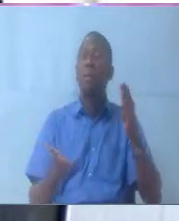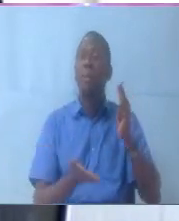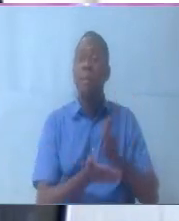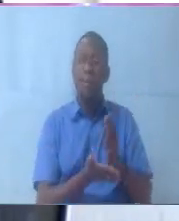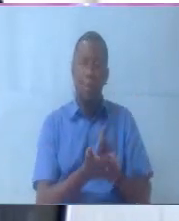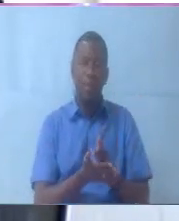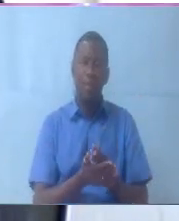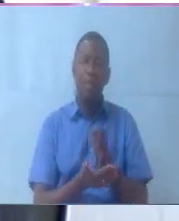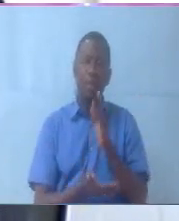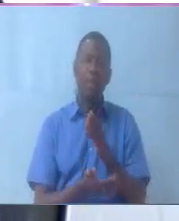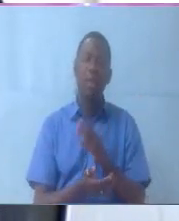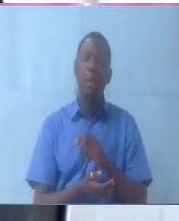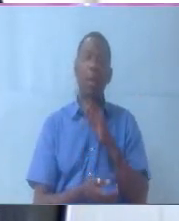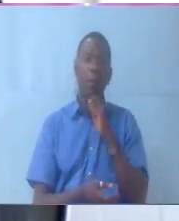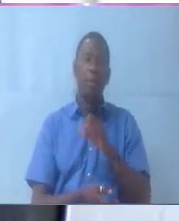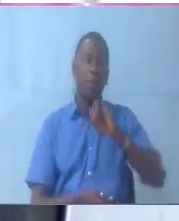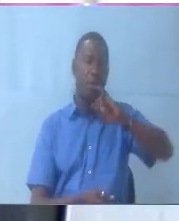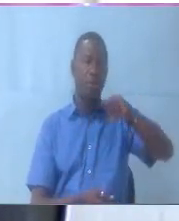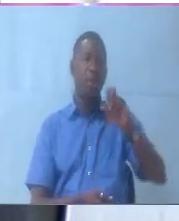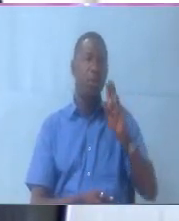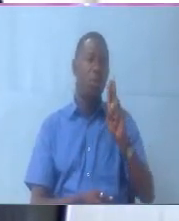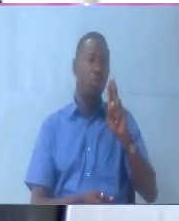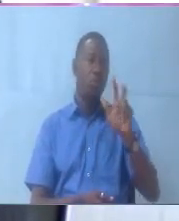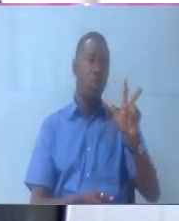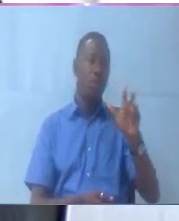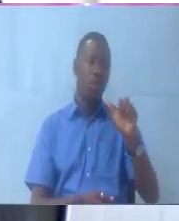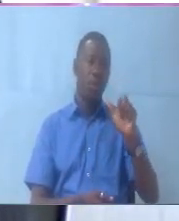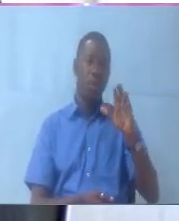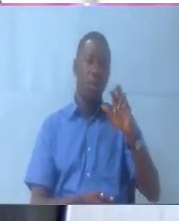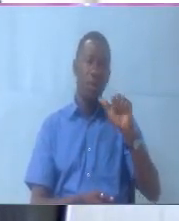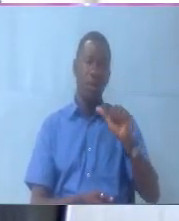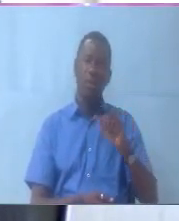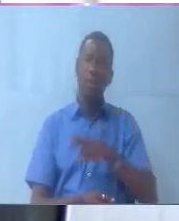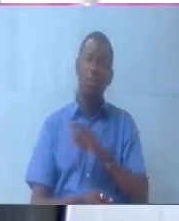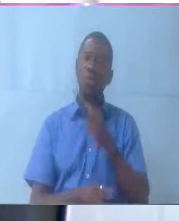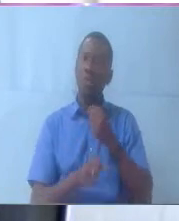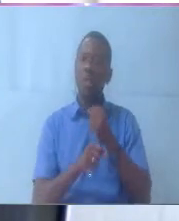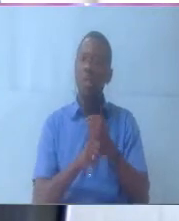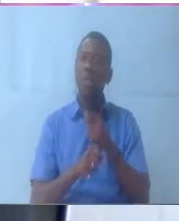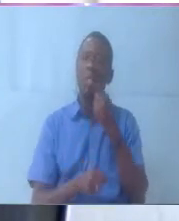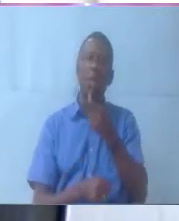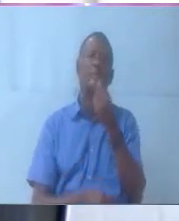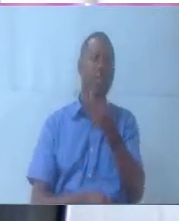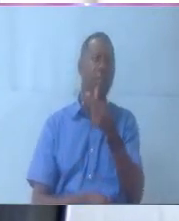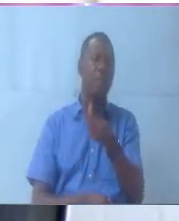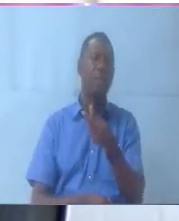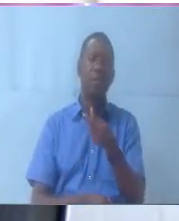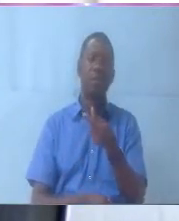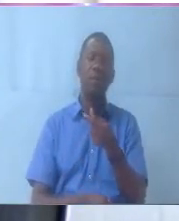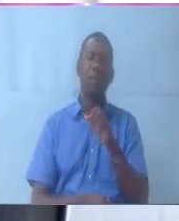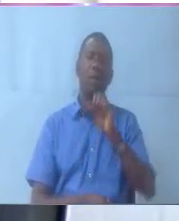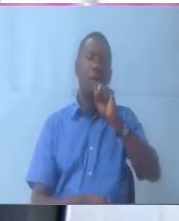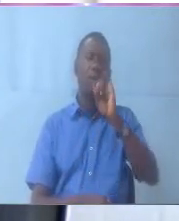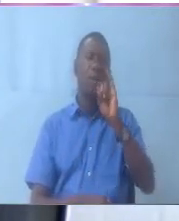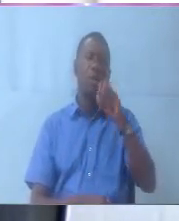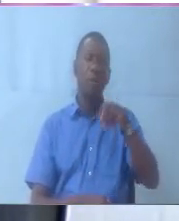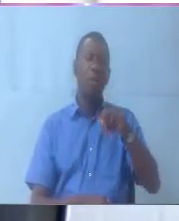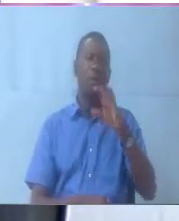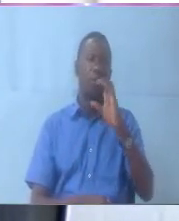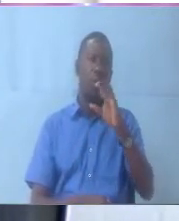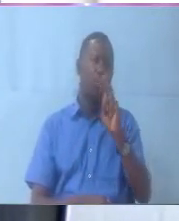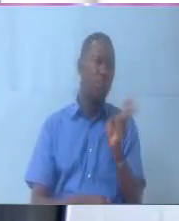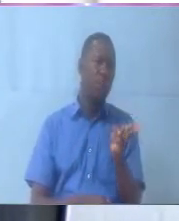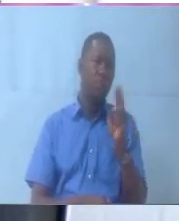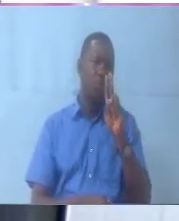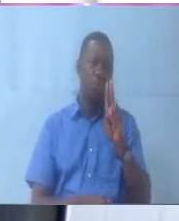that Wajuara did not create the Sunchi Judam. ko Wajuara man wo sate o londi ka fo dami ye sinchu gidom. Sunchi